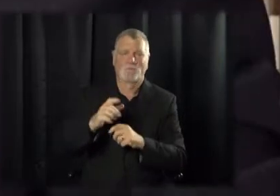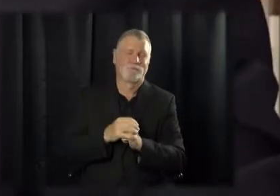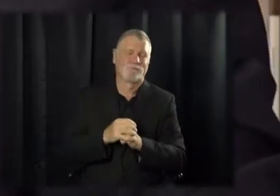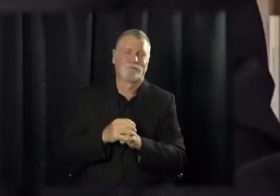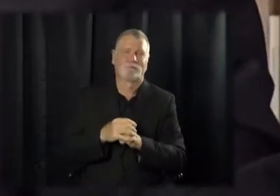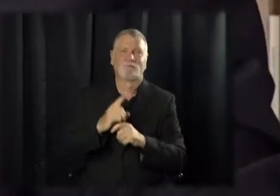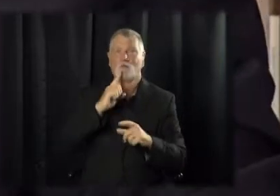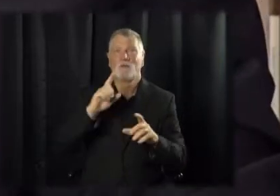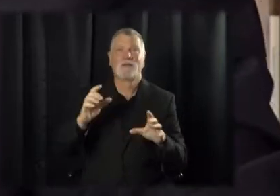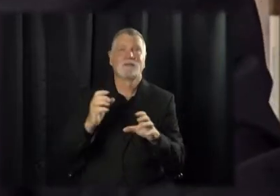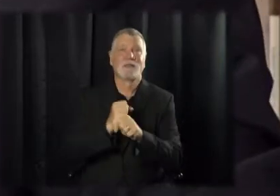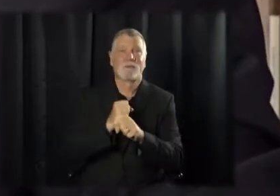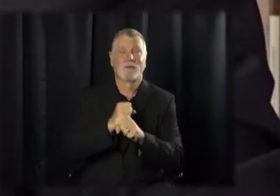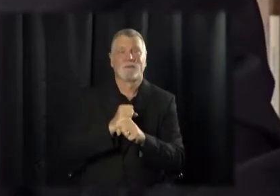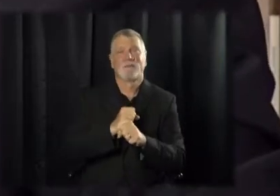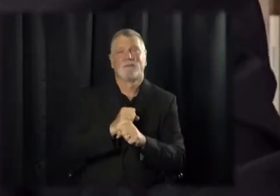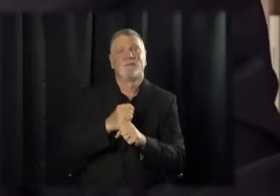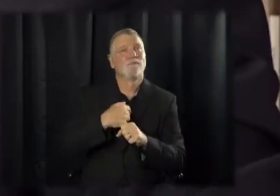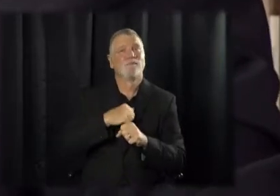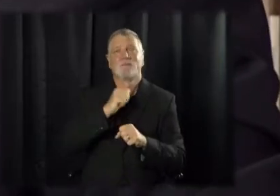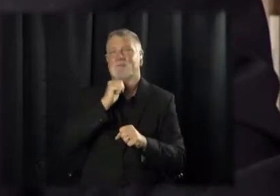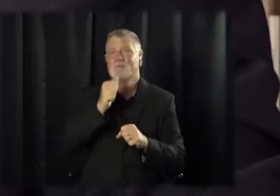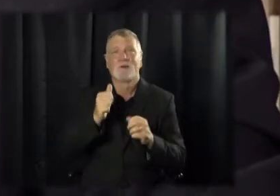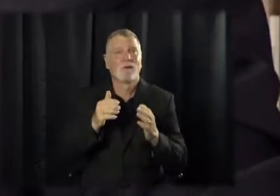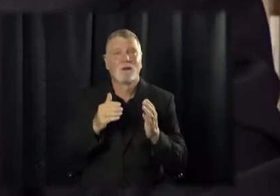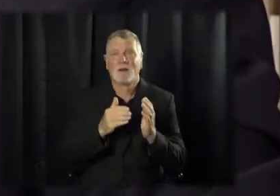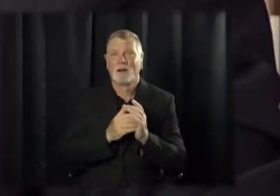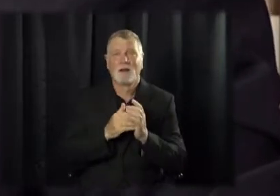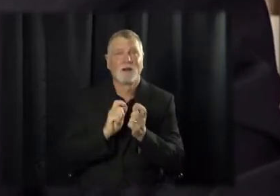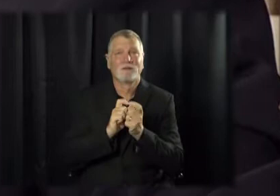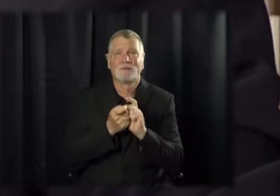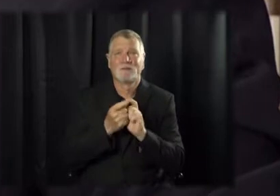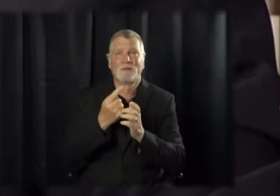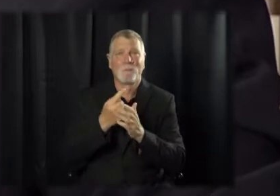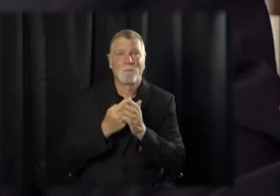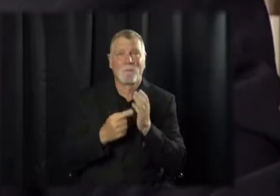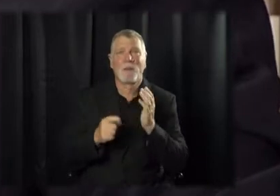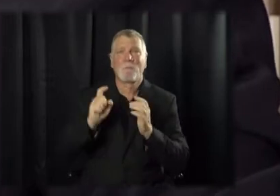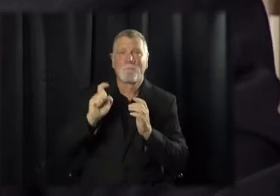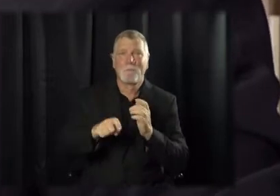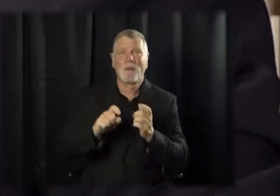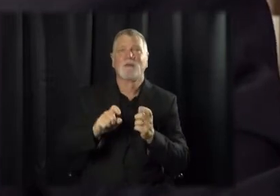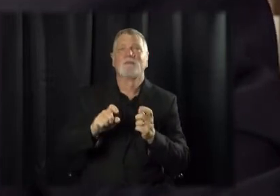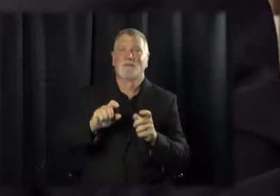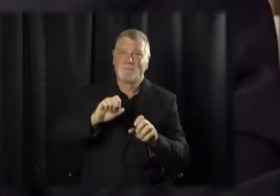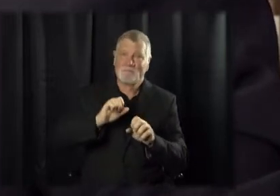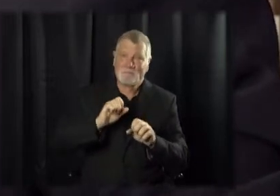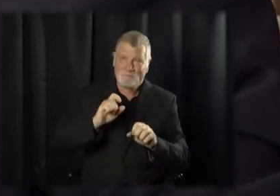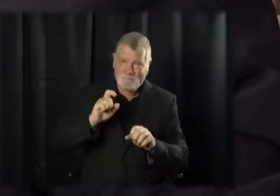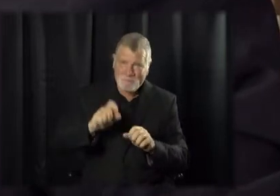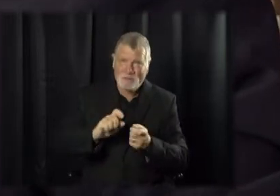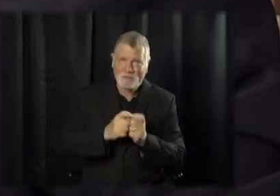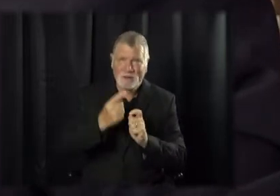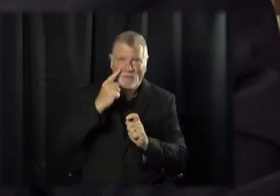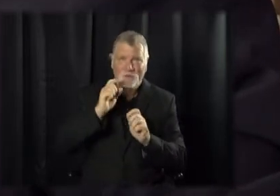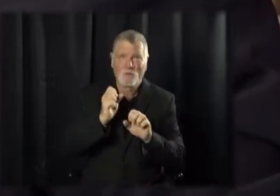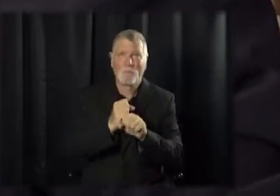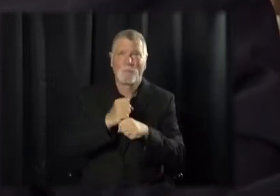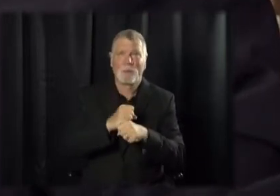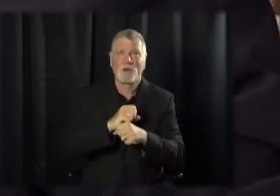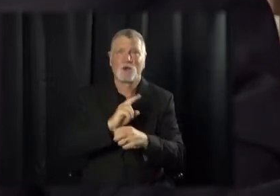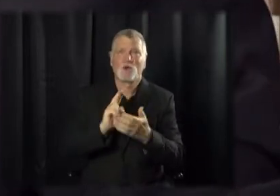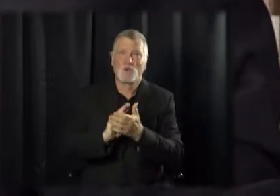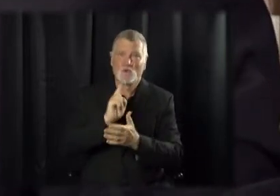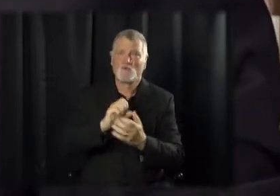In summary, I am not against the changes that must be made to make the university